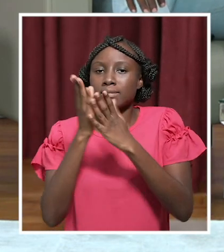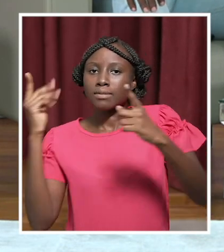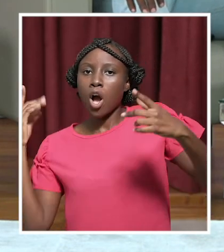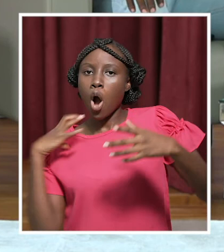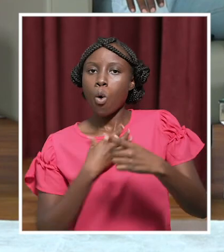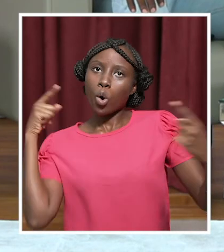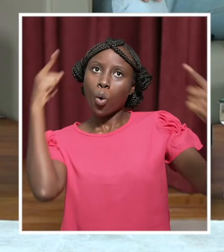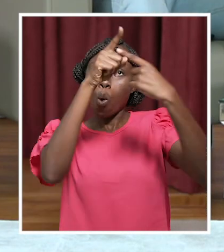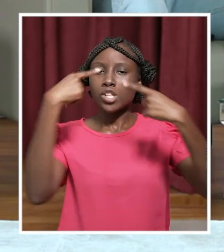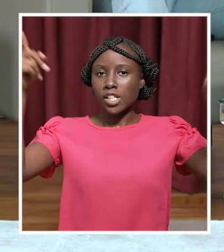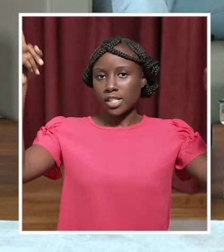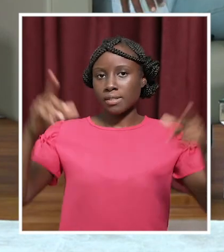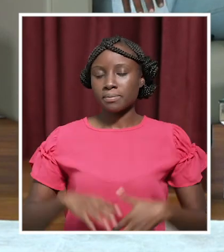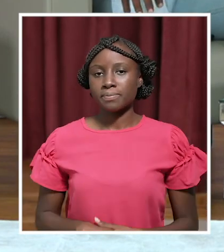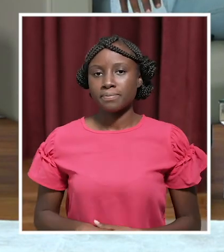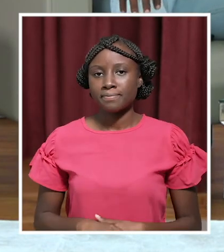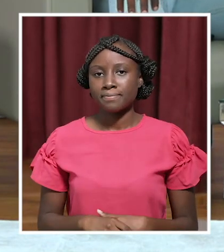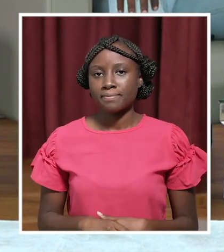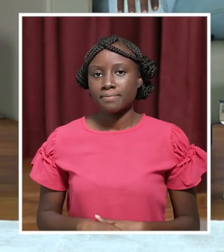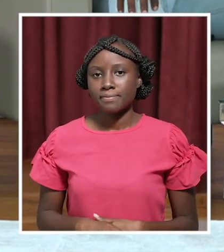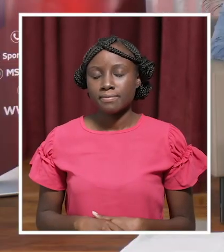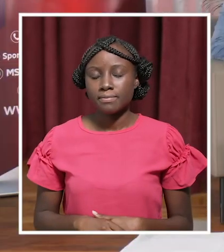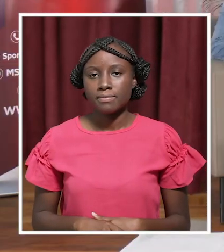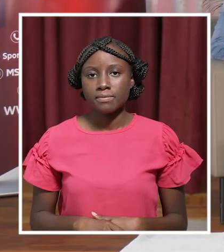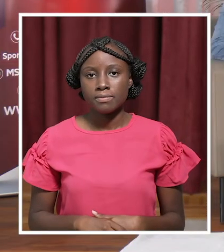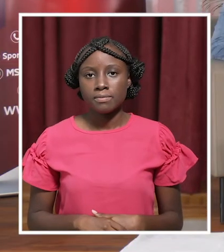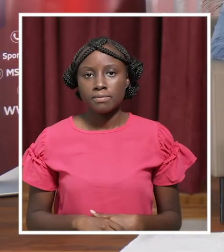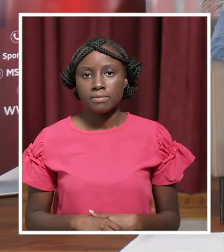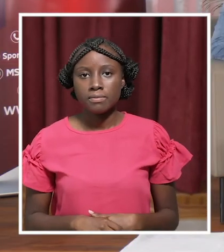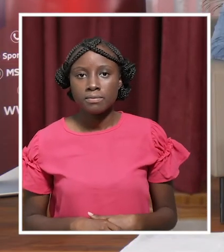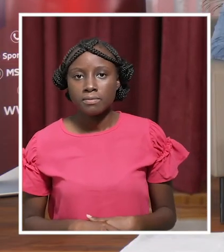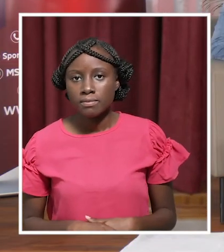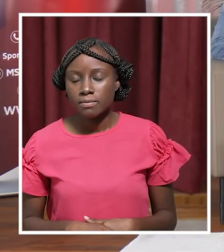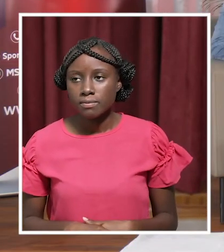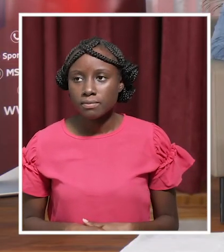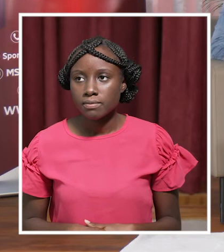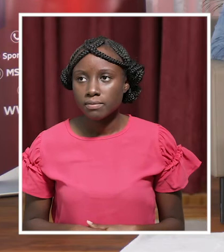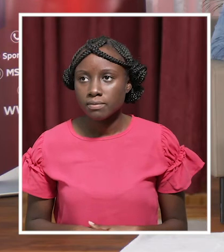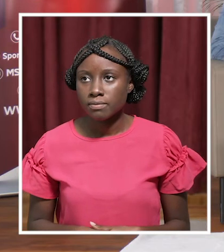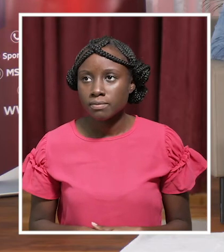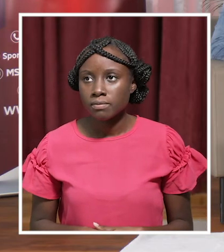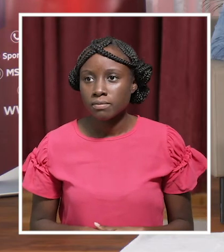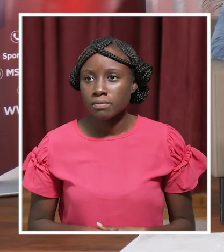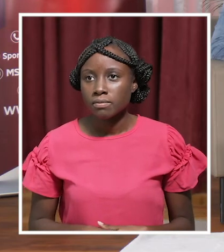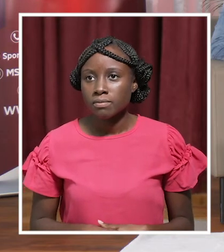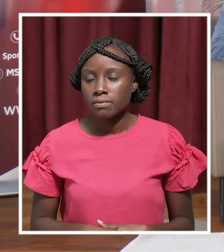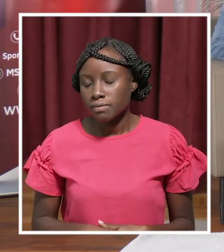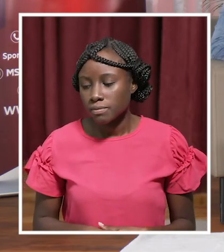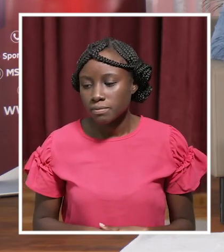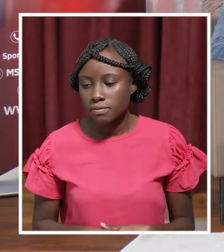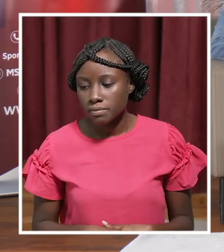Great. Yeah? And so that's how we help out the teachers. Great. So have you found, in terms of a particular need to focus in terms